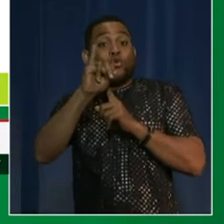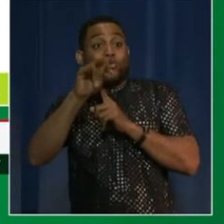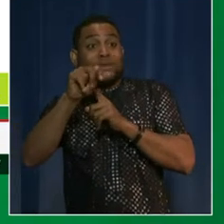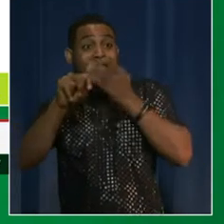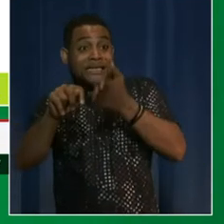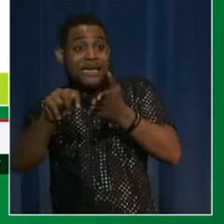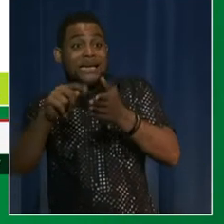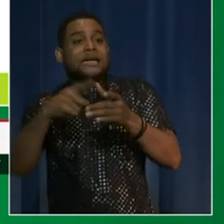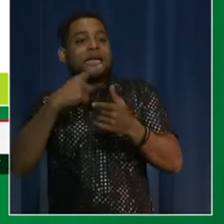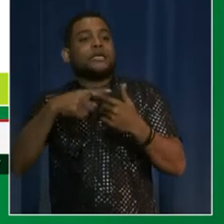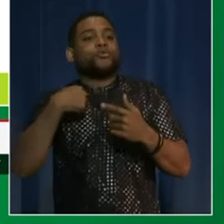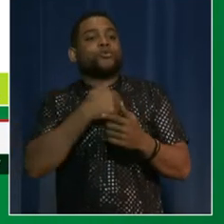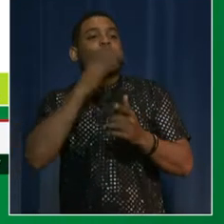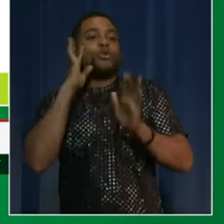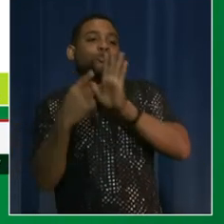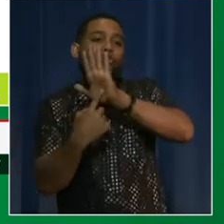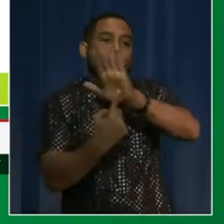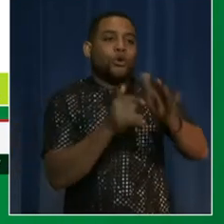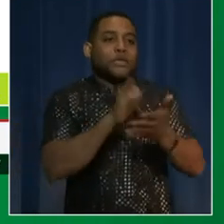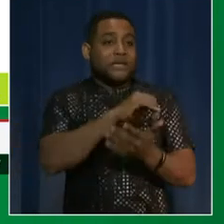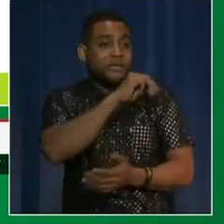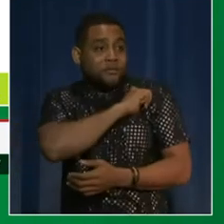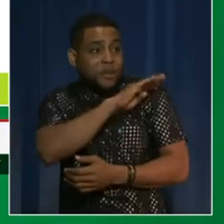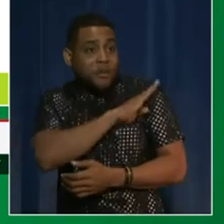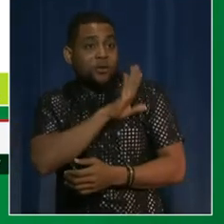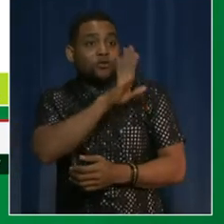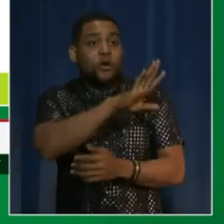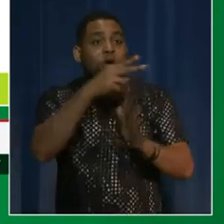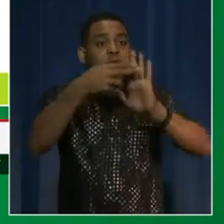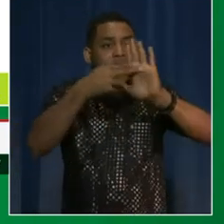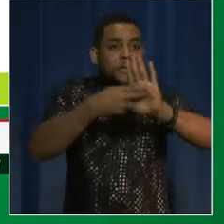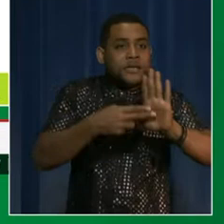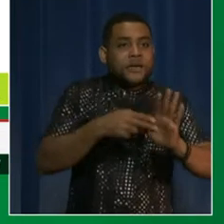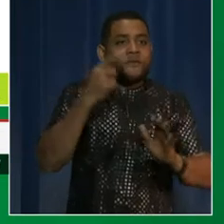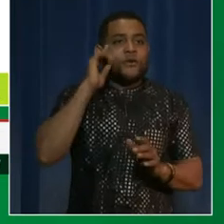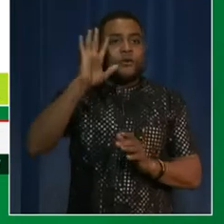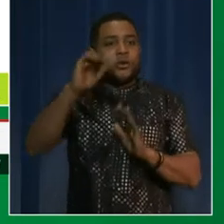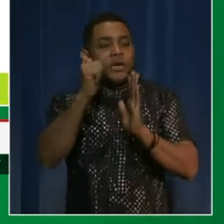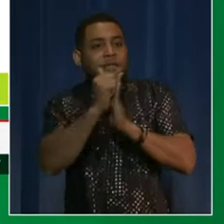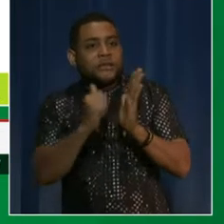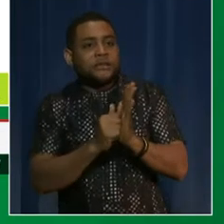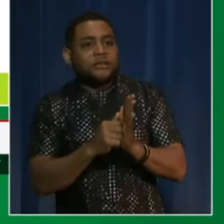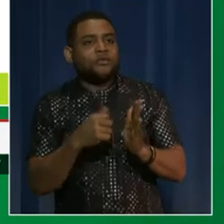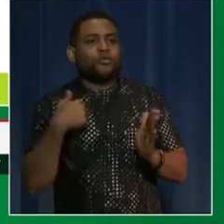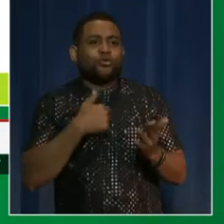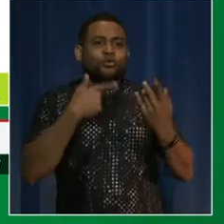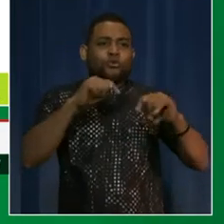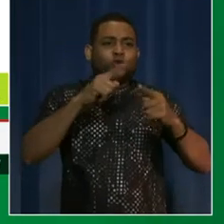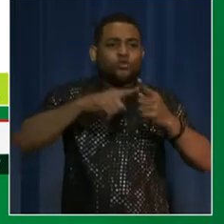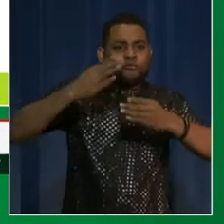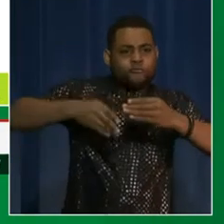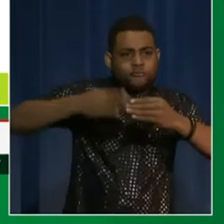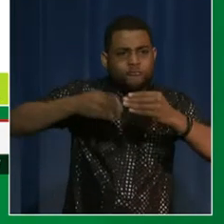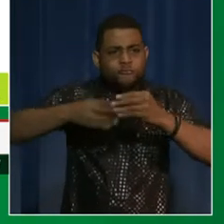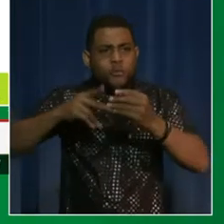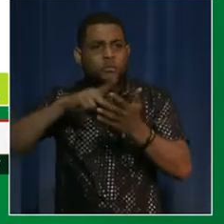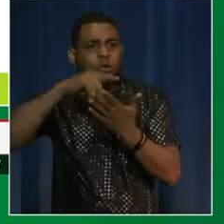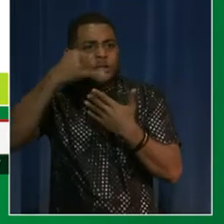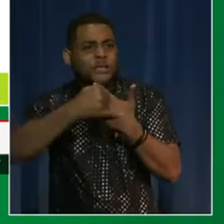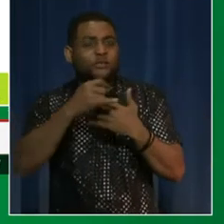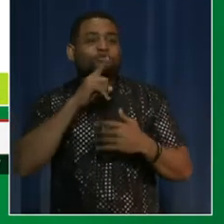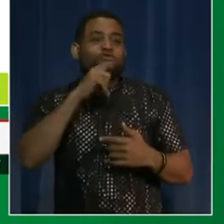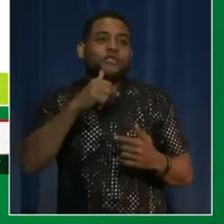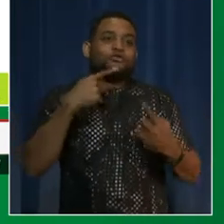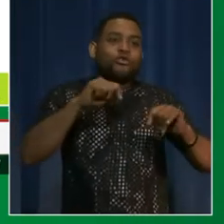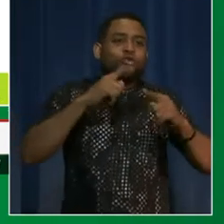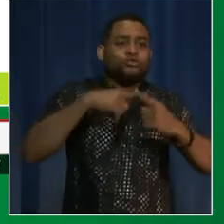mayor has highlighted as a key feature of her agenda. So we're very anxious to get those projects going. We also